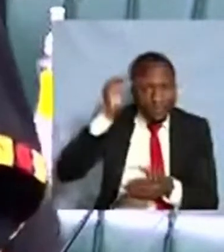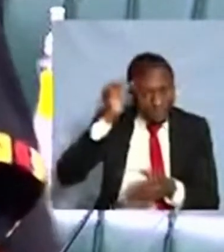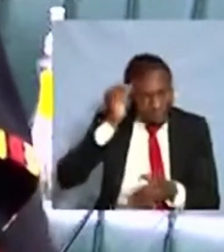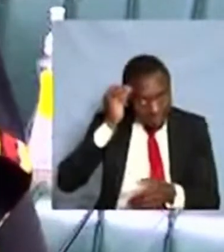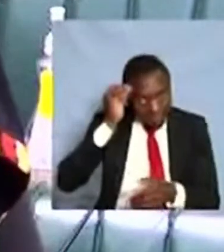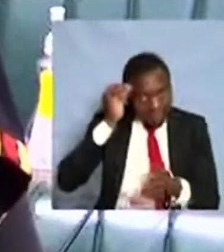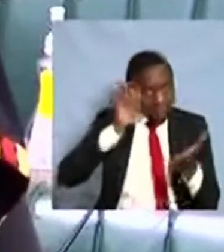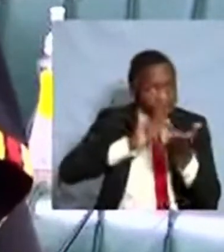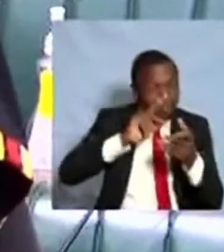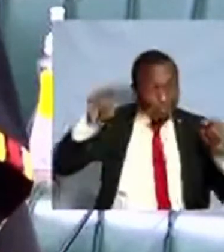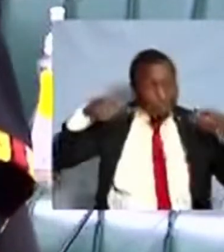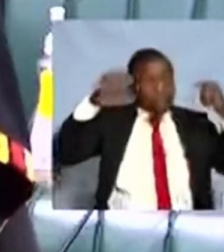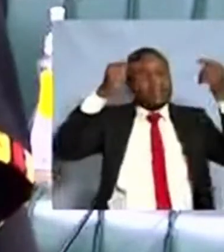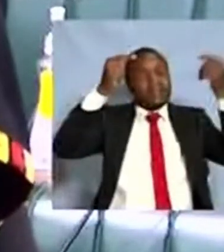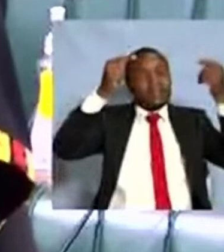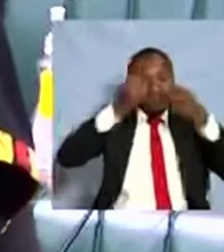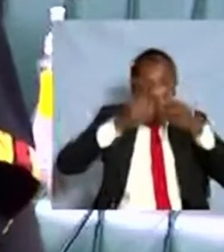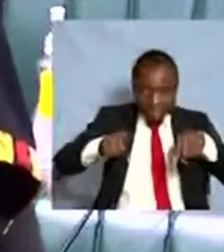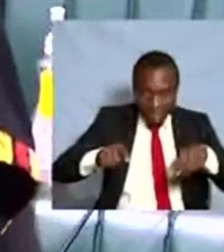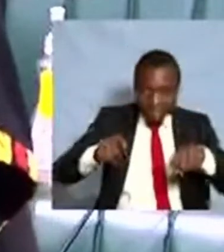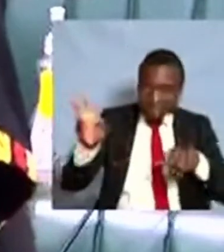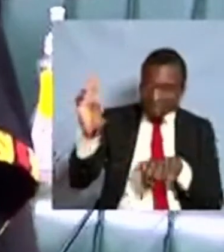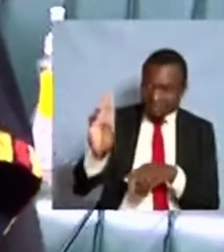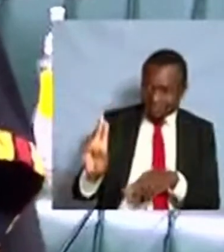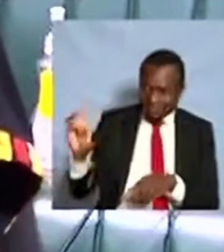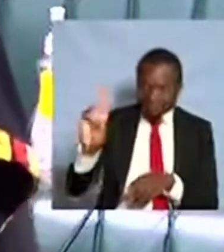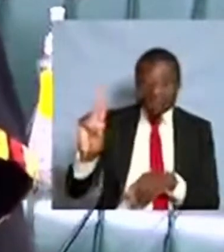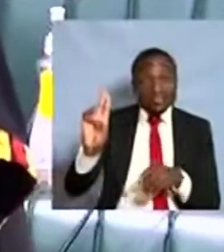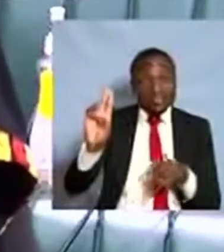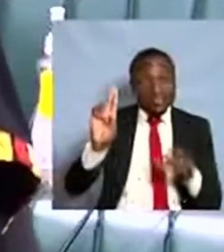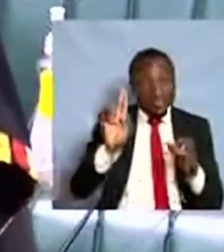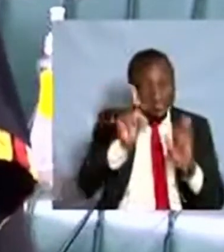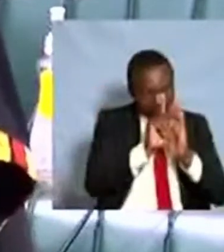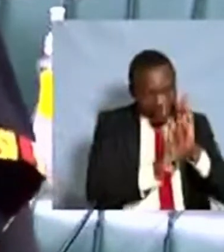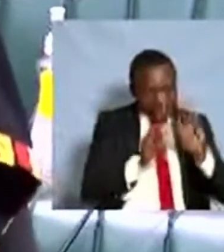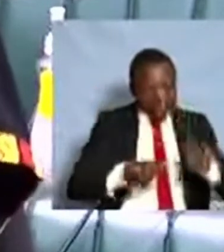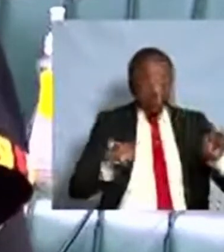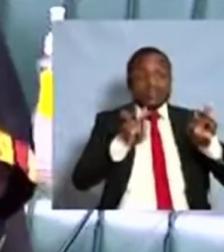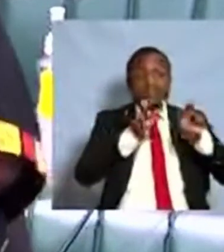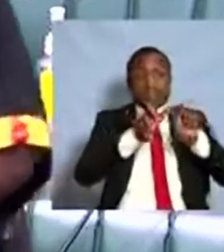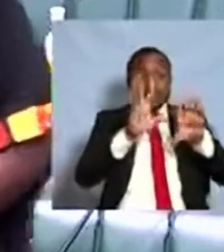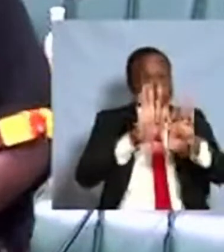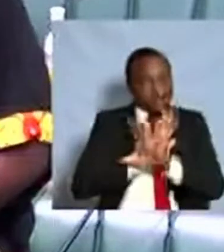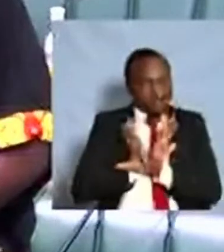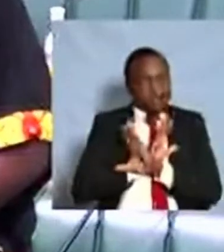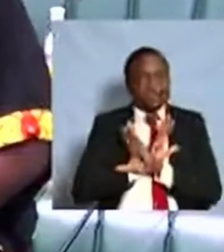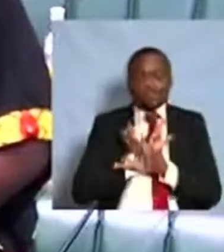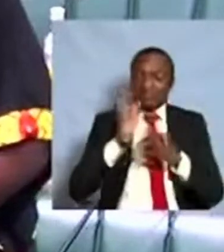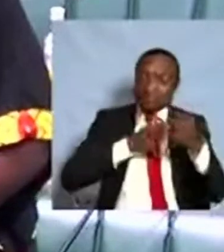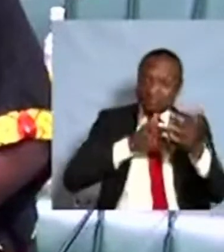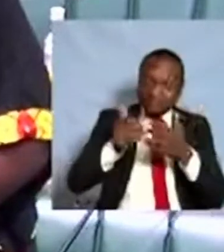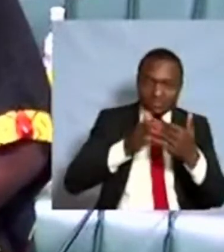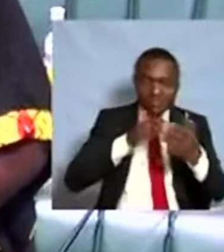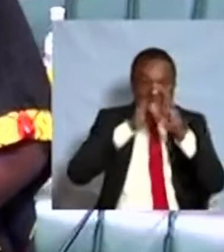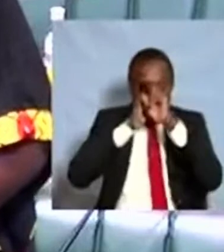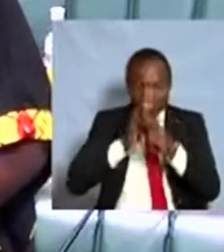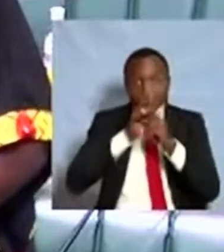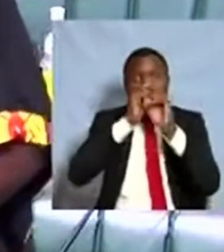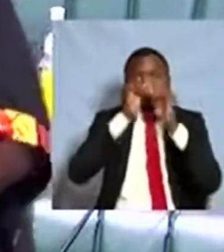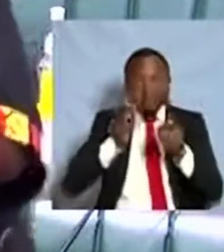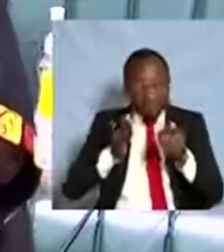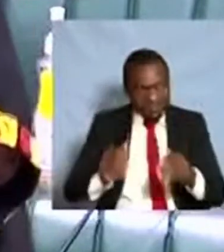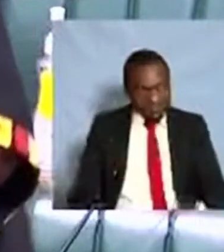the progress that has been made on application of principles and values in our nation. It's very simple, Mr.